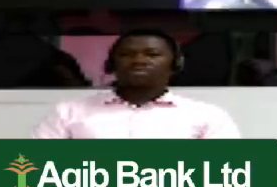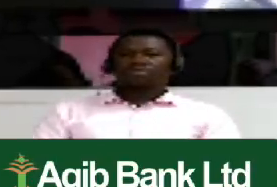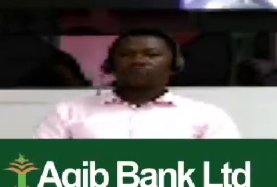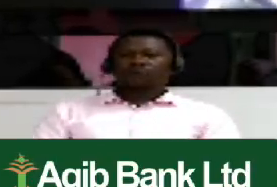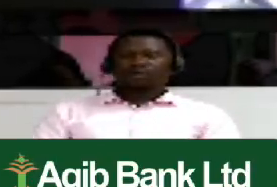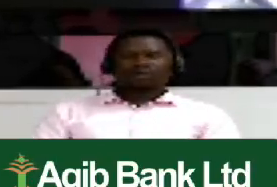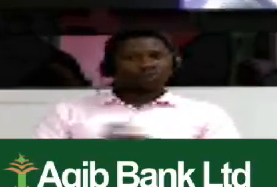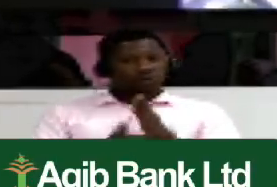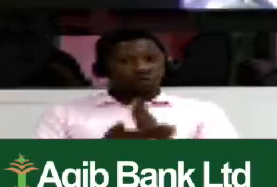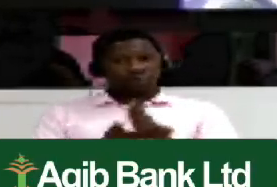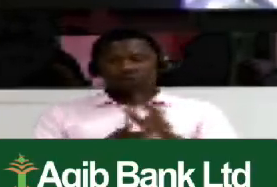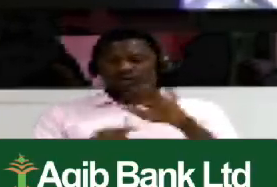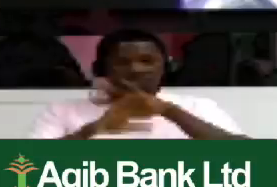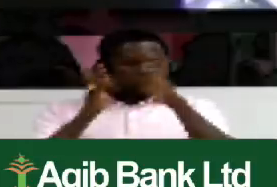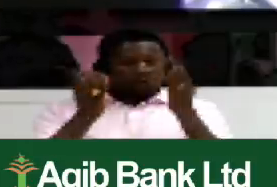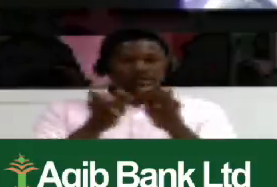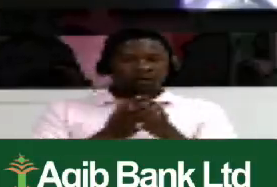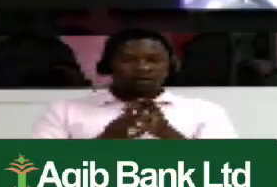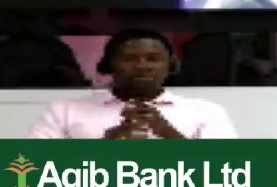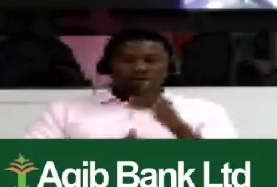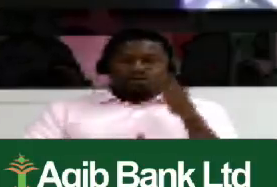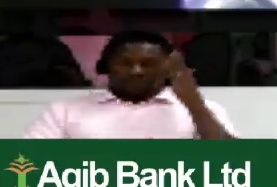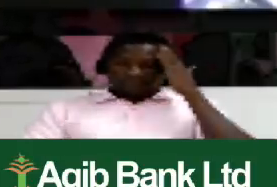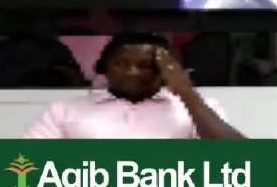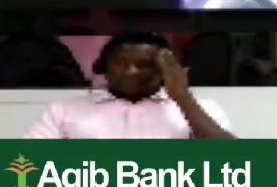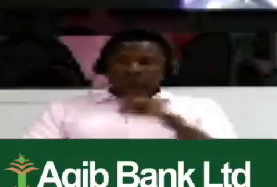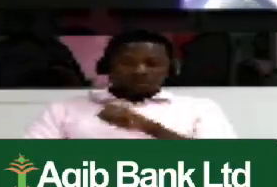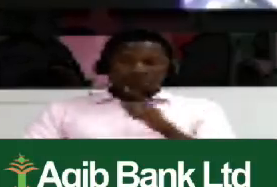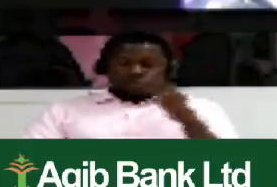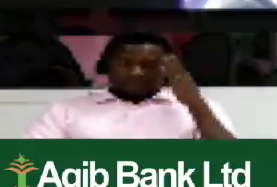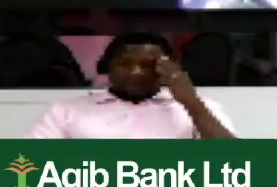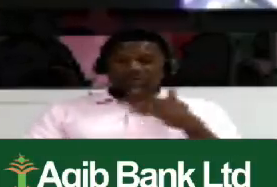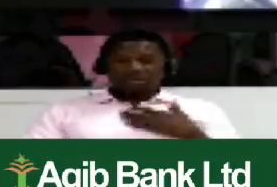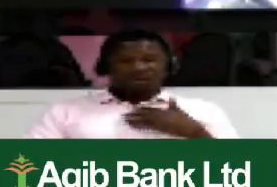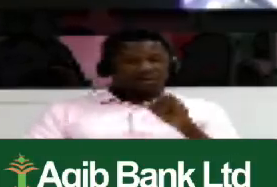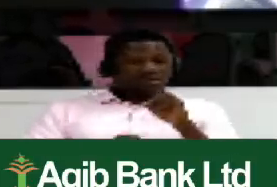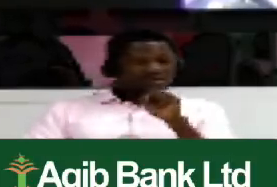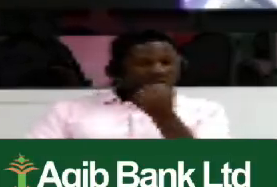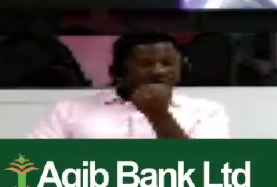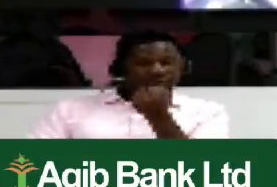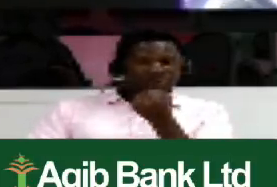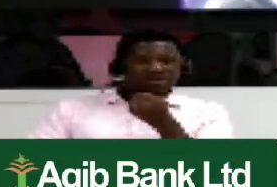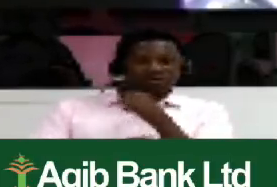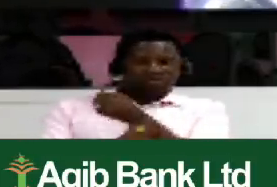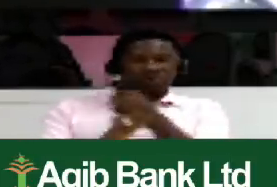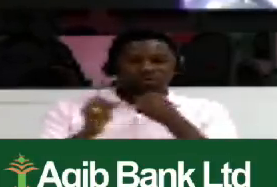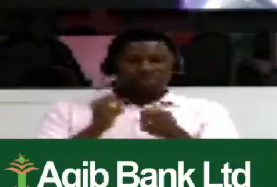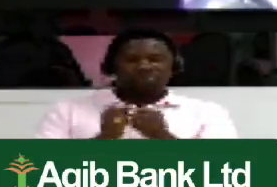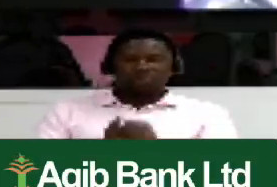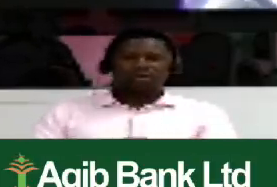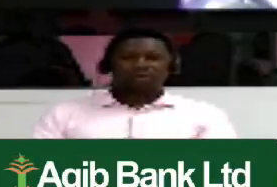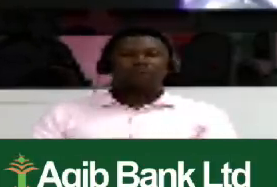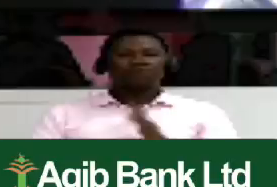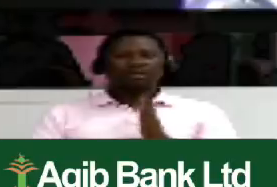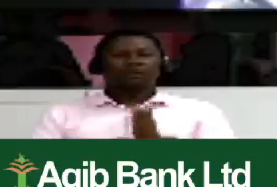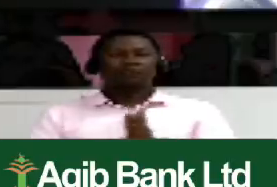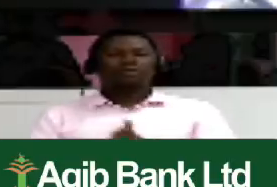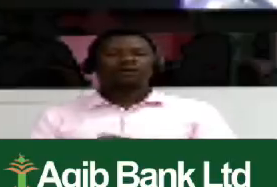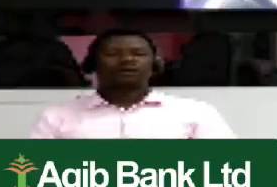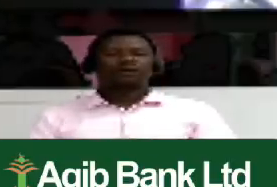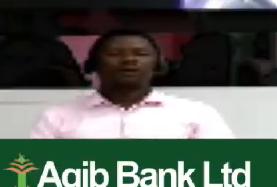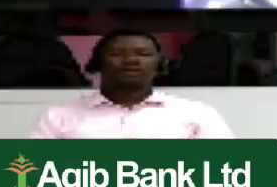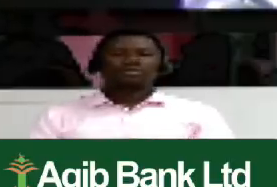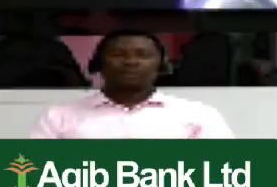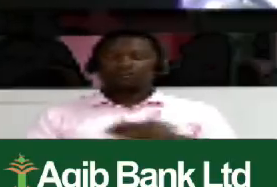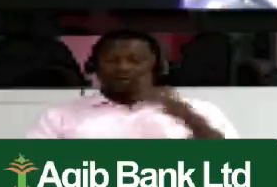But obviously, from all accounts, they could tell that he was in a difficult situation. Sure. I know